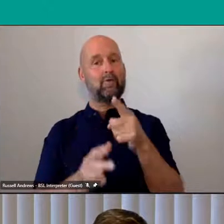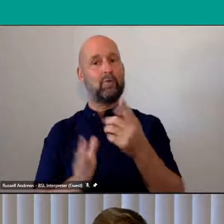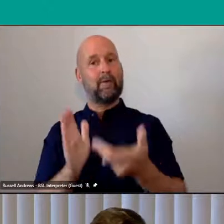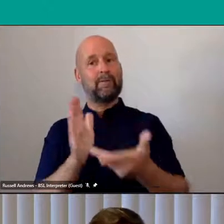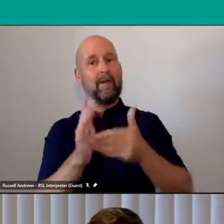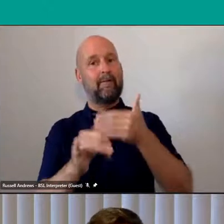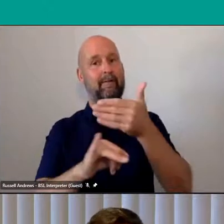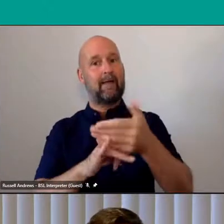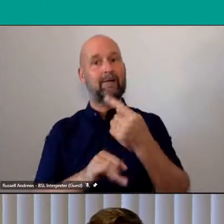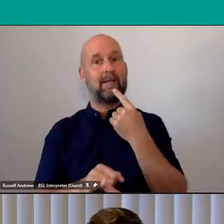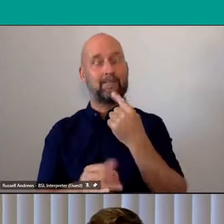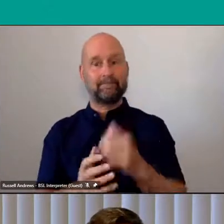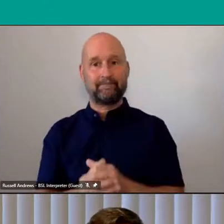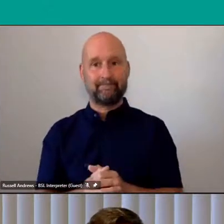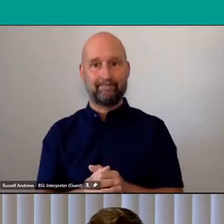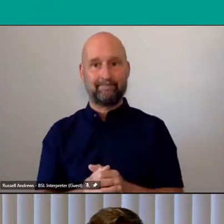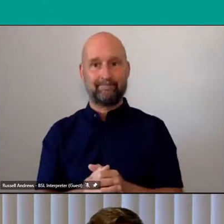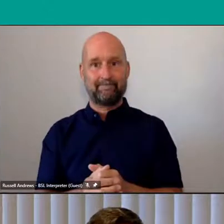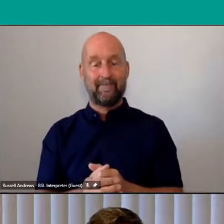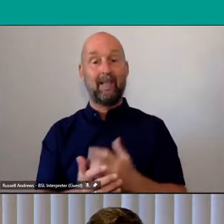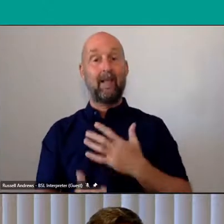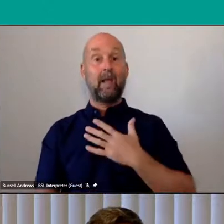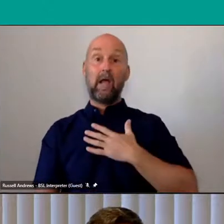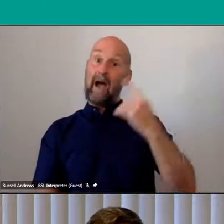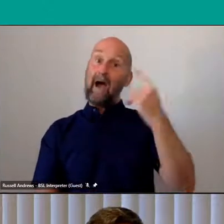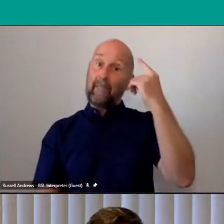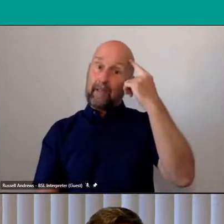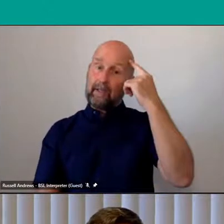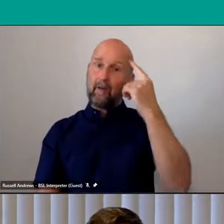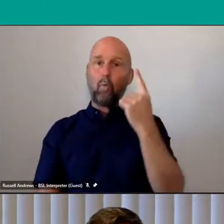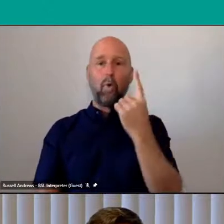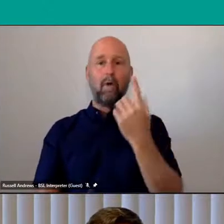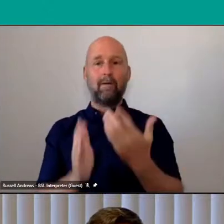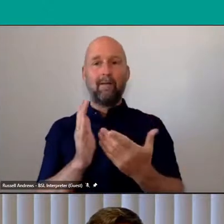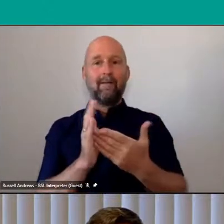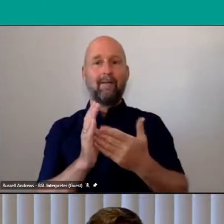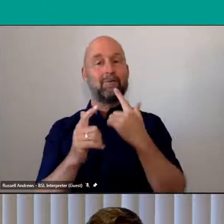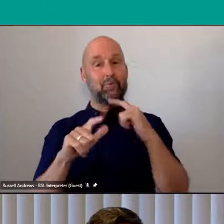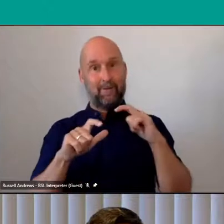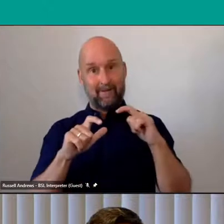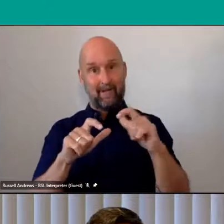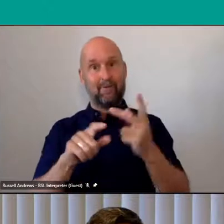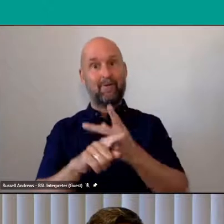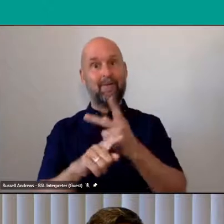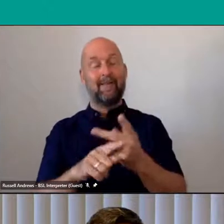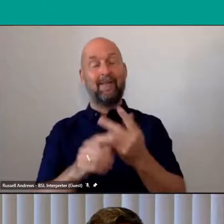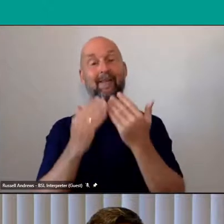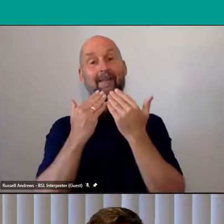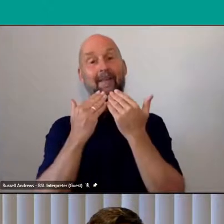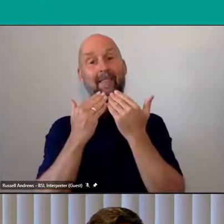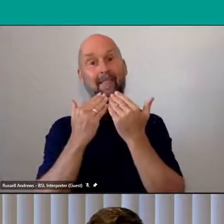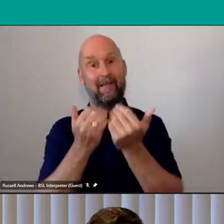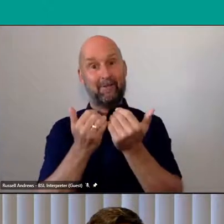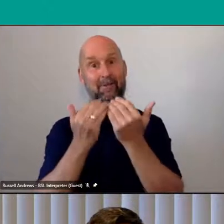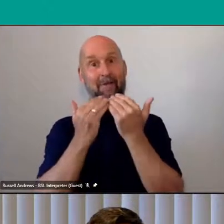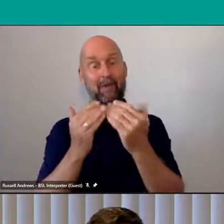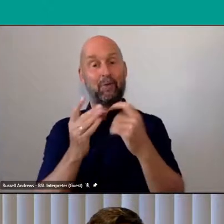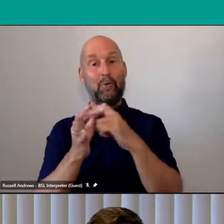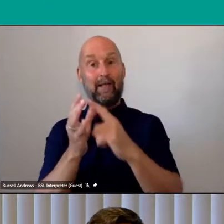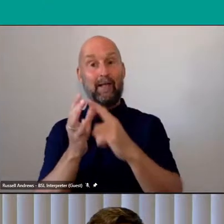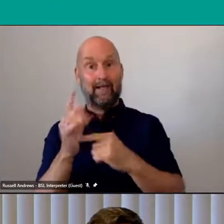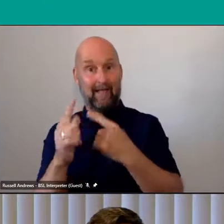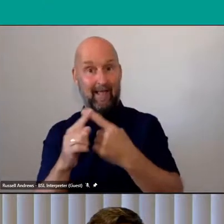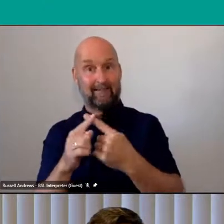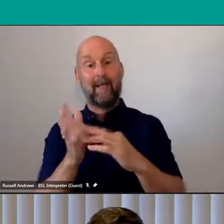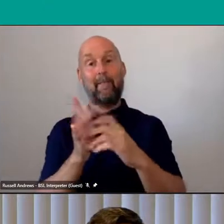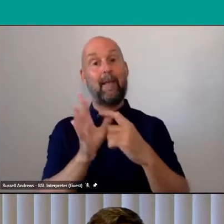finally. I think the only thing I can continue to say is thank you so much to Kate, to